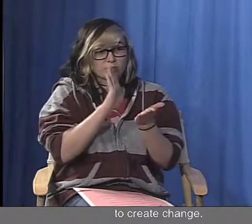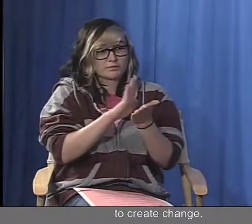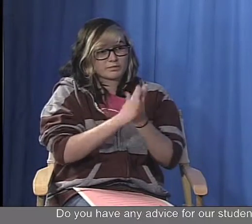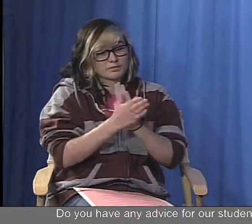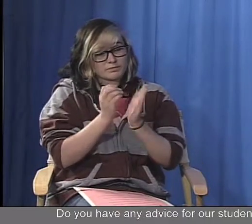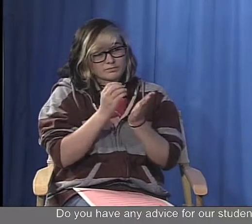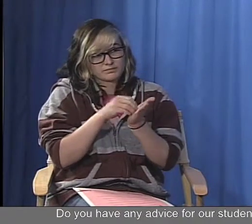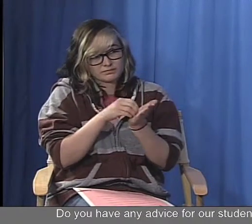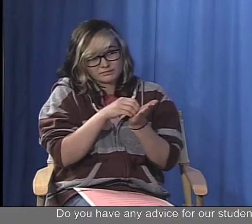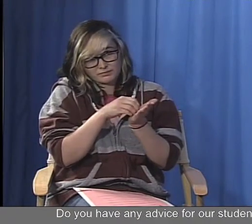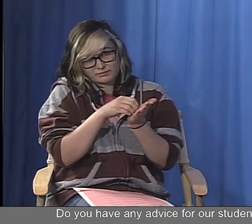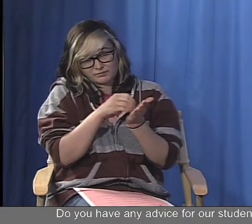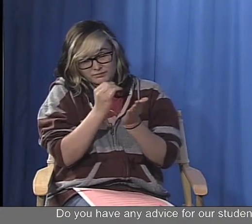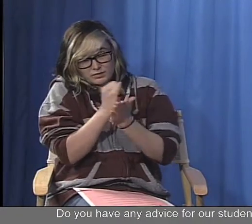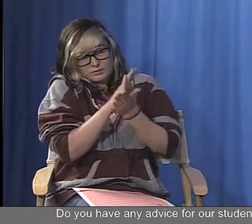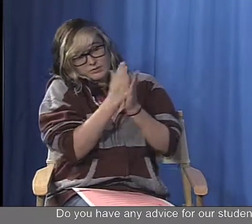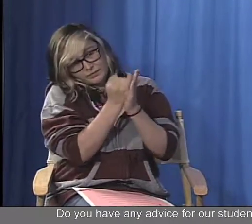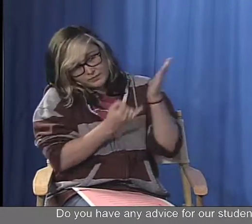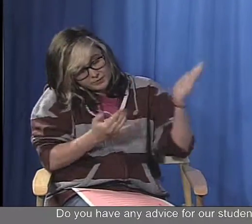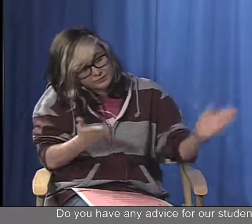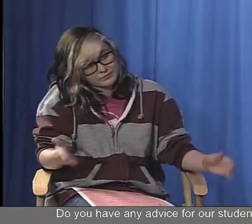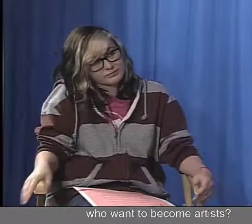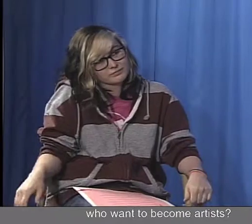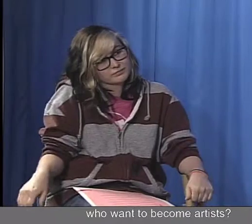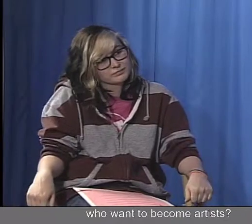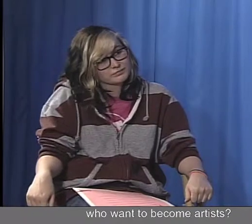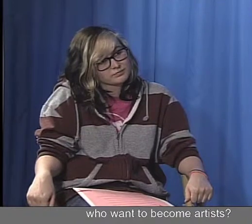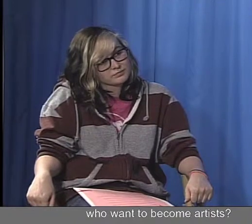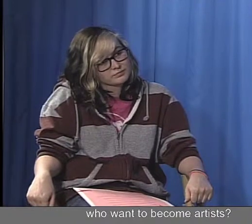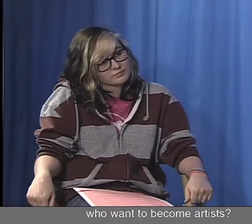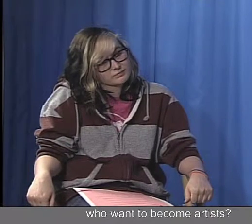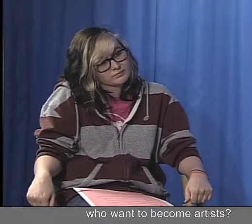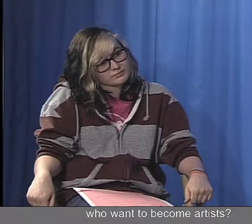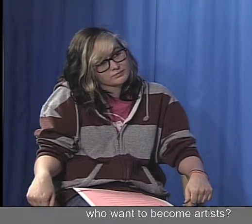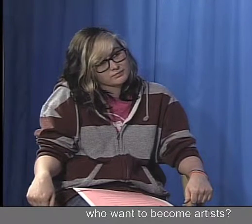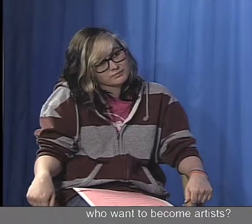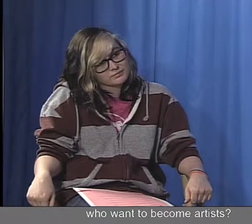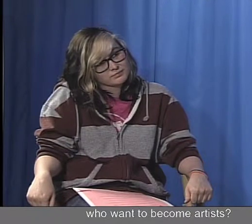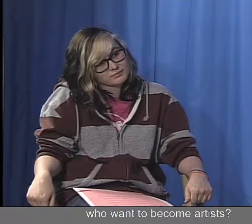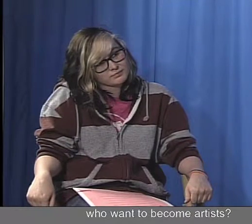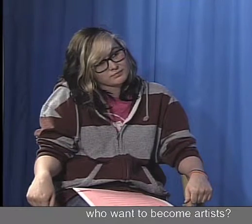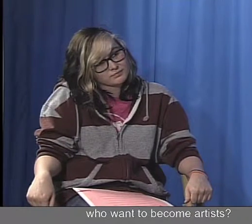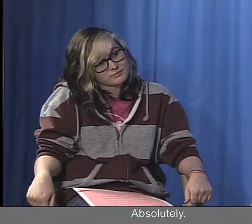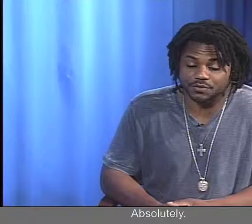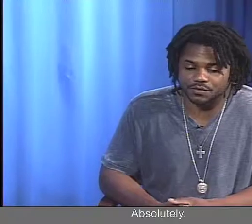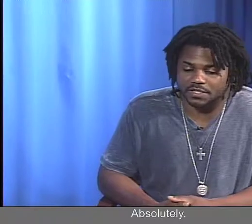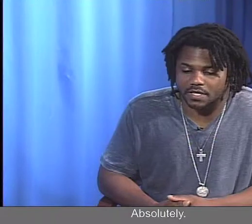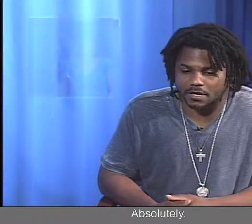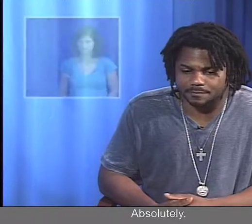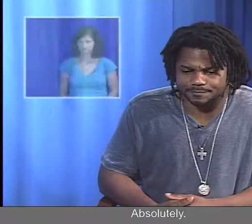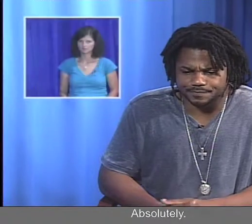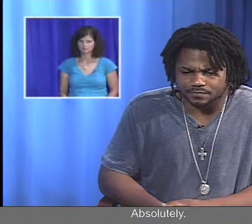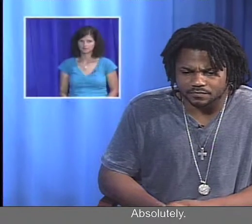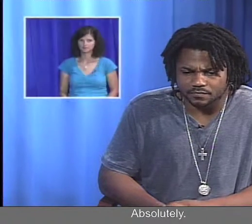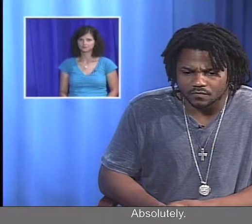Do you have any advice for our students who want to become artists? Absolutely.